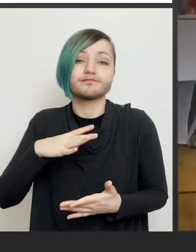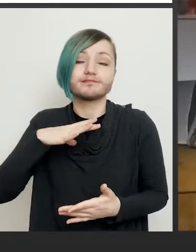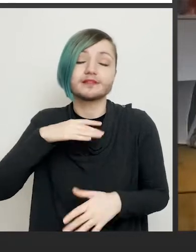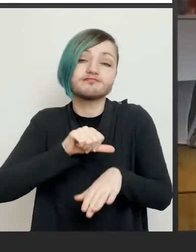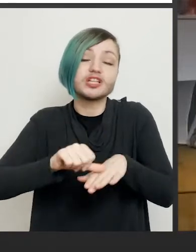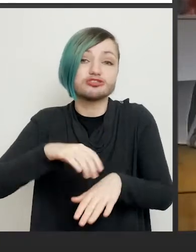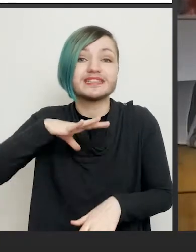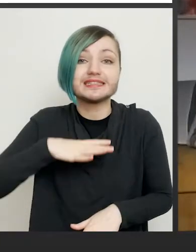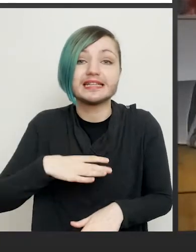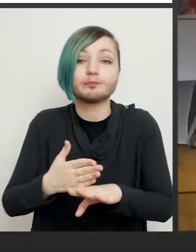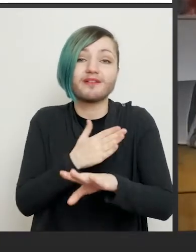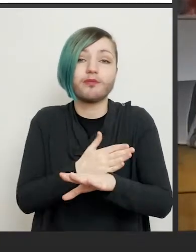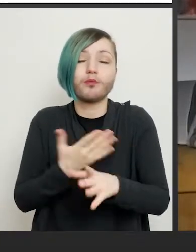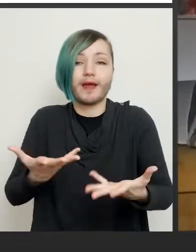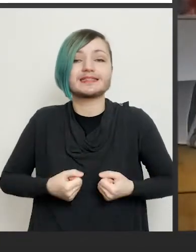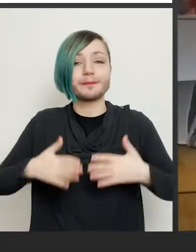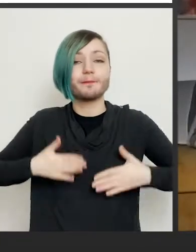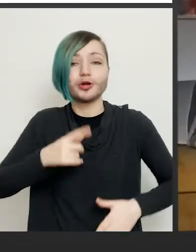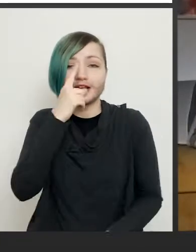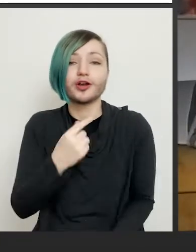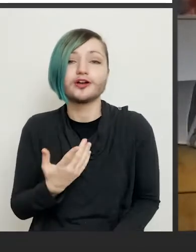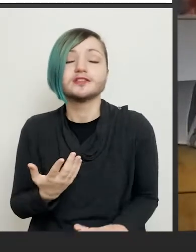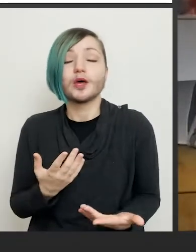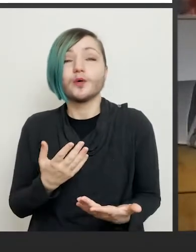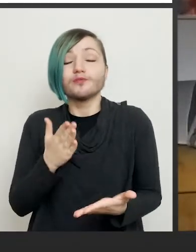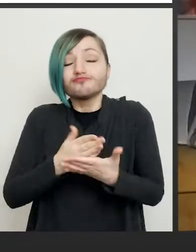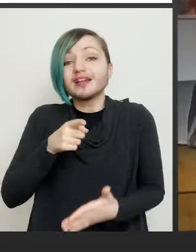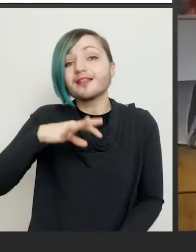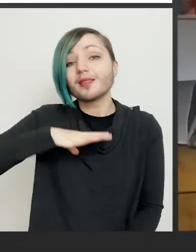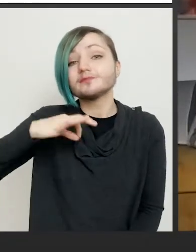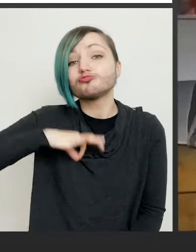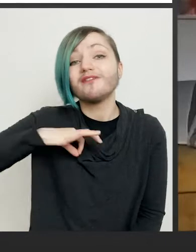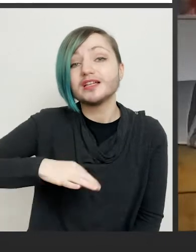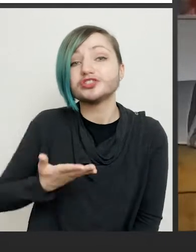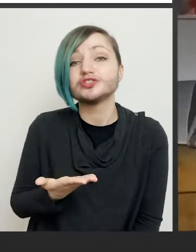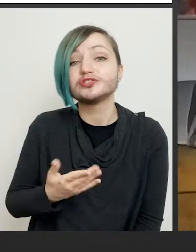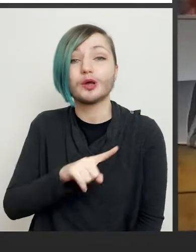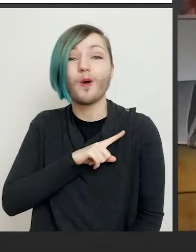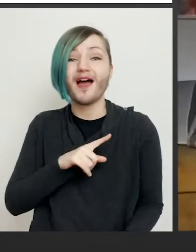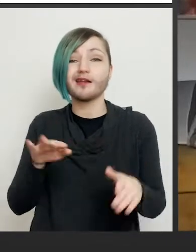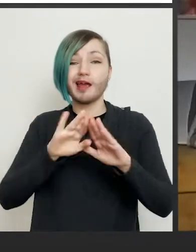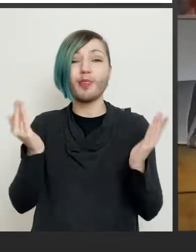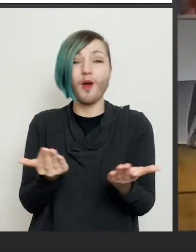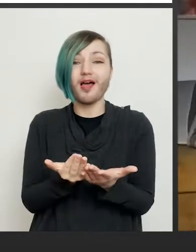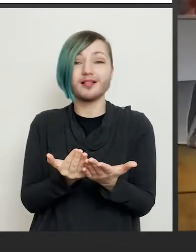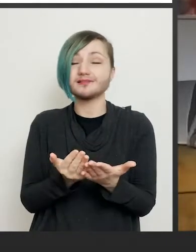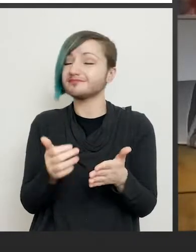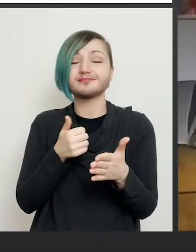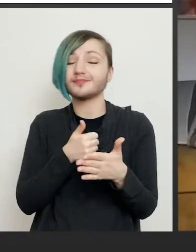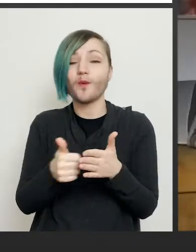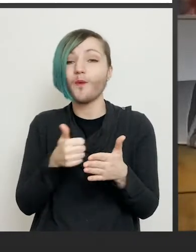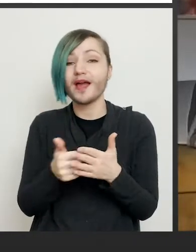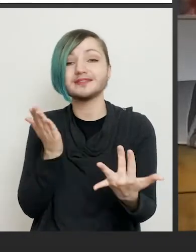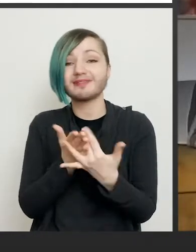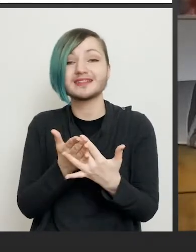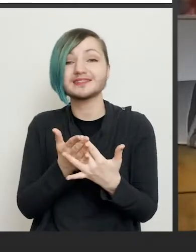And being able to do that is really, really important. It's a privilege, really, because it isn't possible everywhere in the world. But to have access to